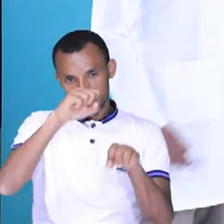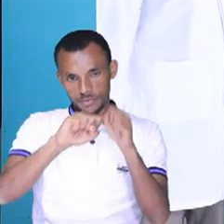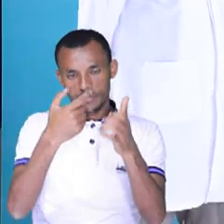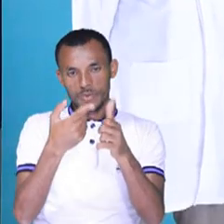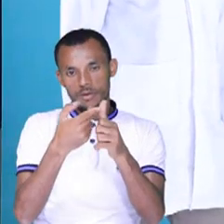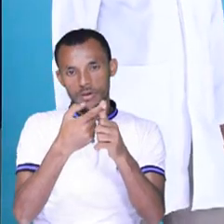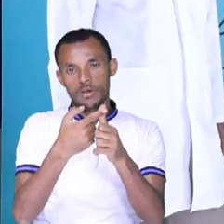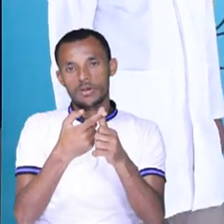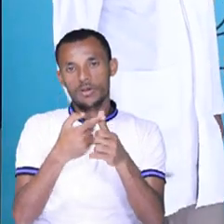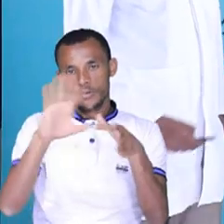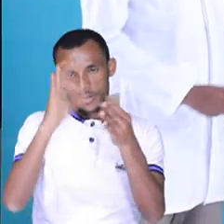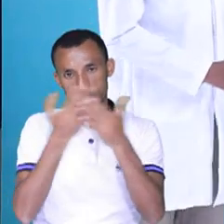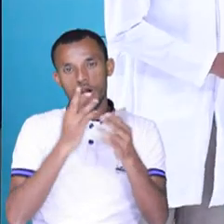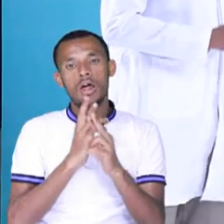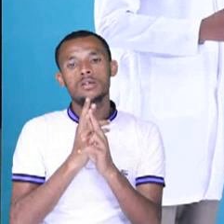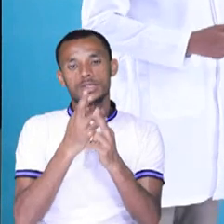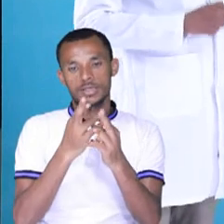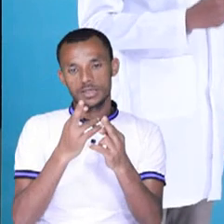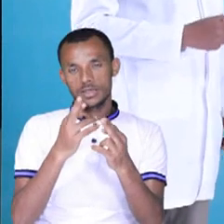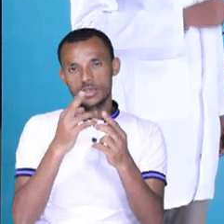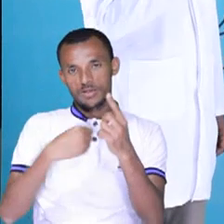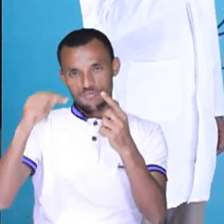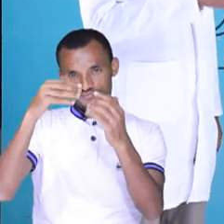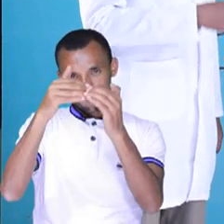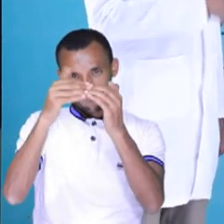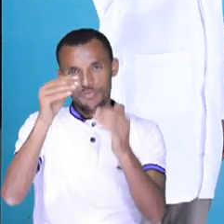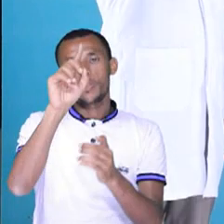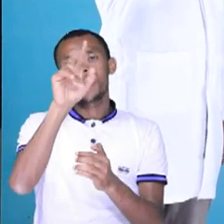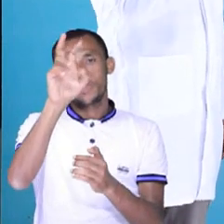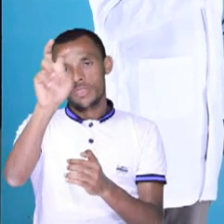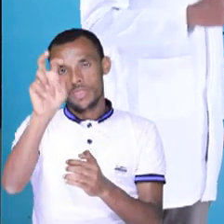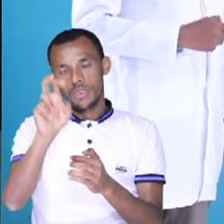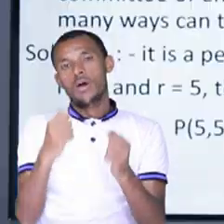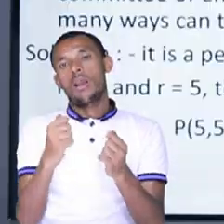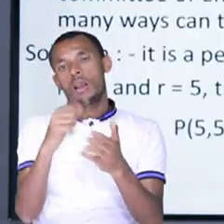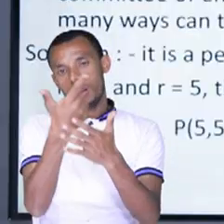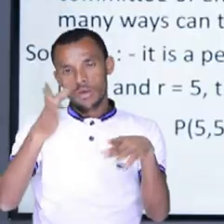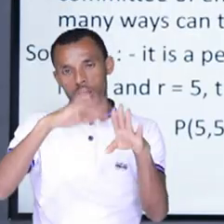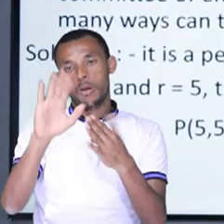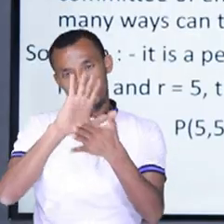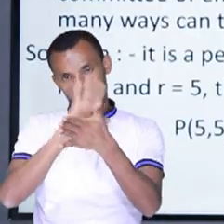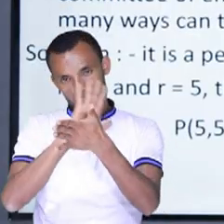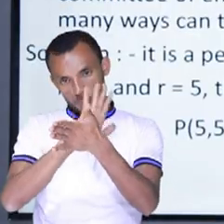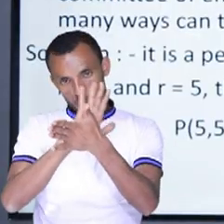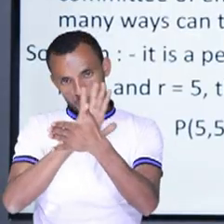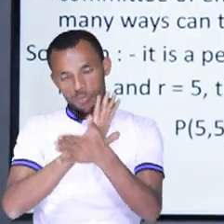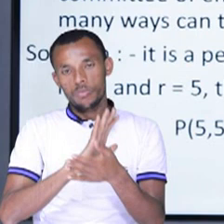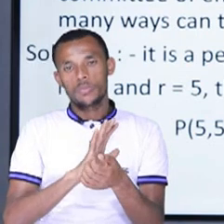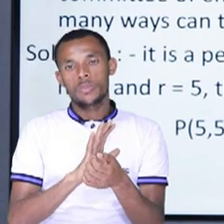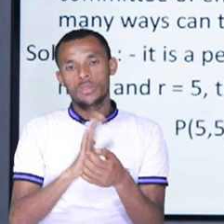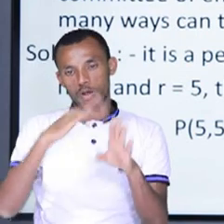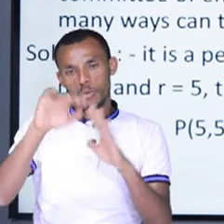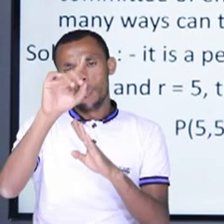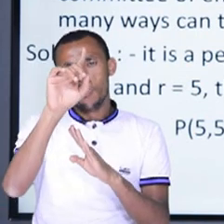So the first equation has answer to be equal to 120. We can list the name of 5 people on a ballot paper